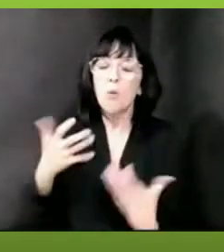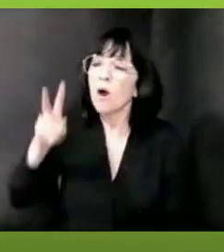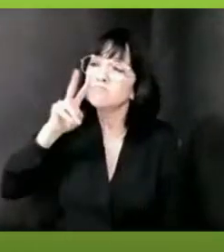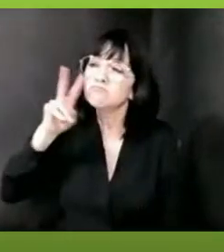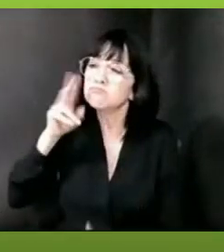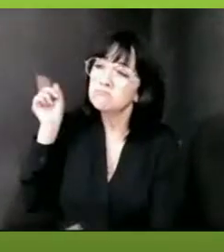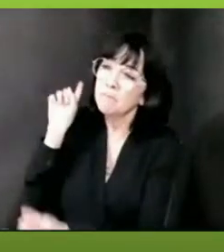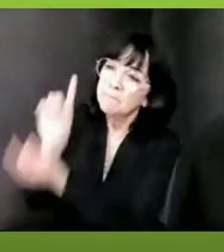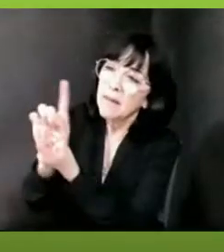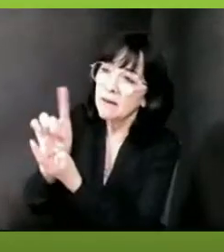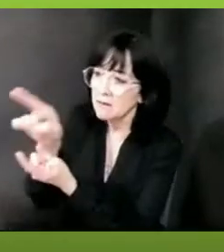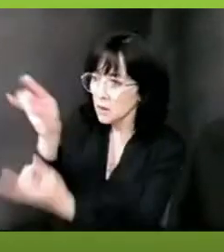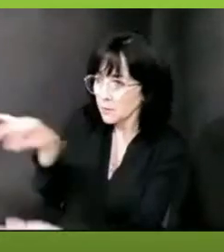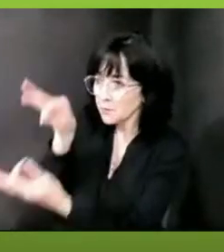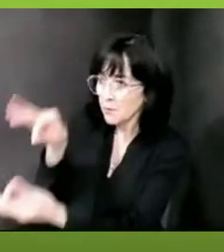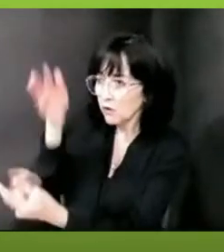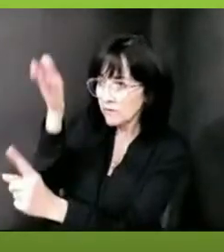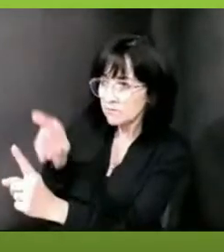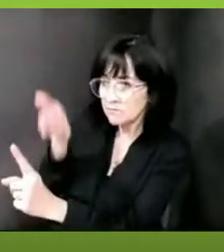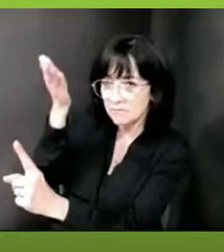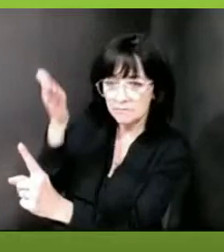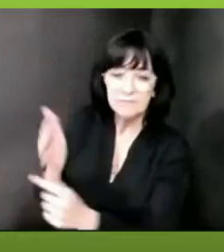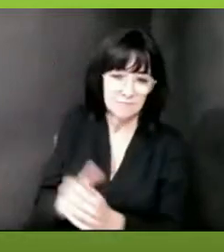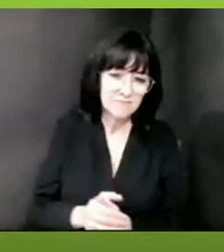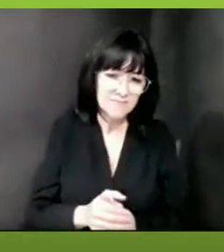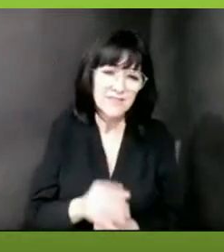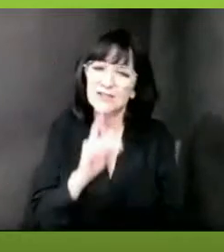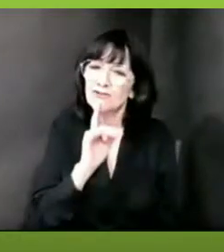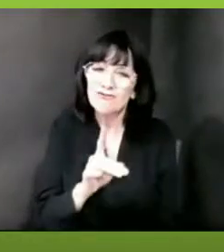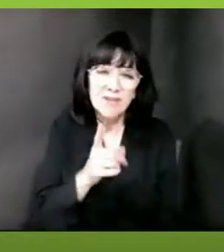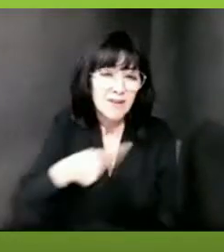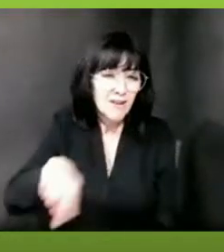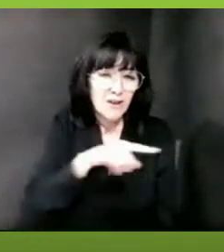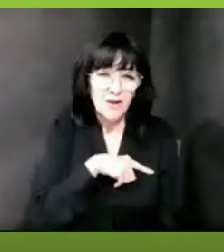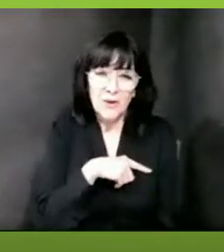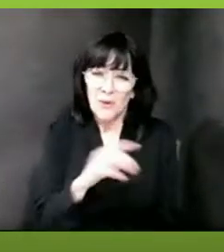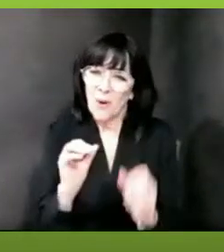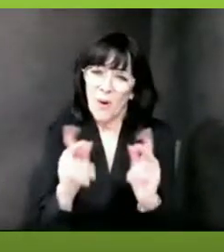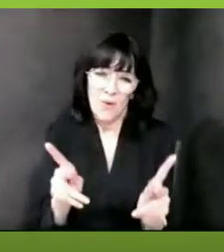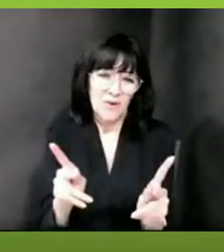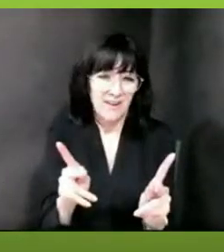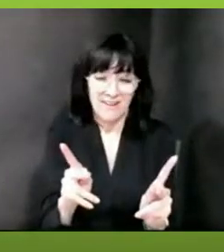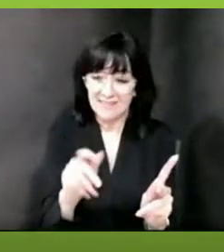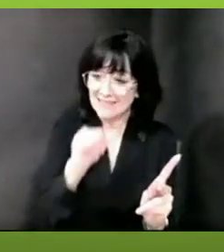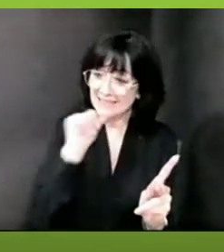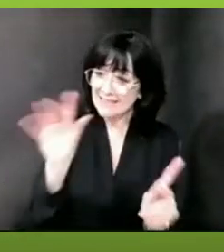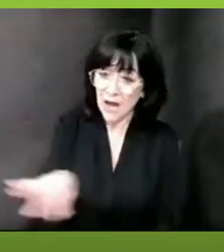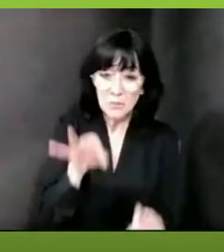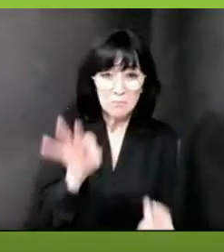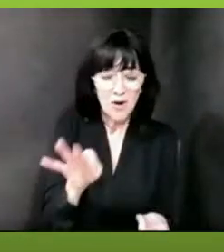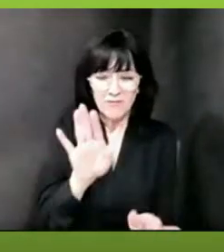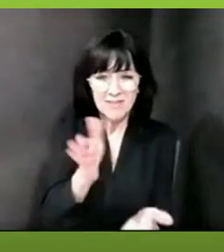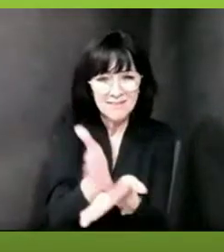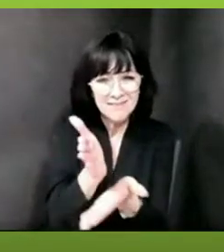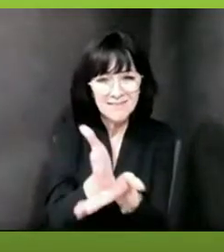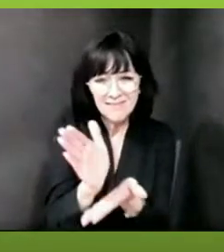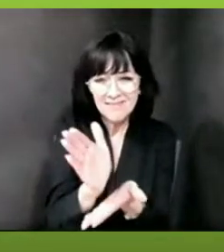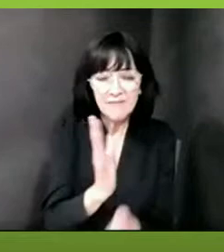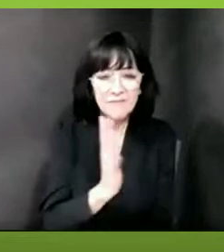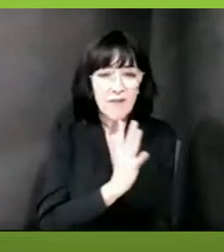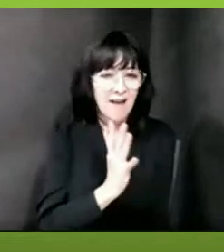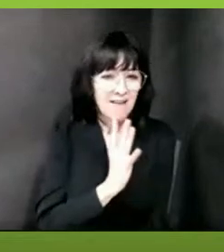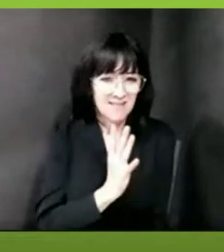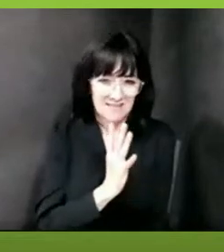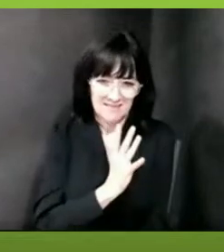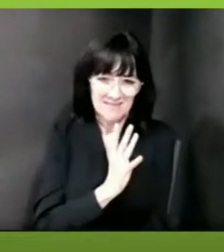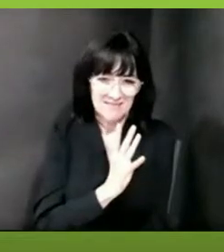learning as we go. So you know what? It's okay to not be perfect. It's okay to not be okay. And it is okay